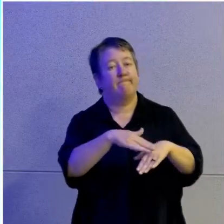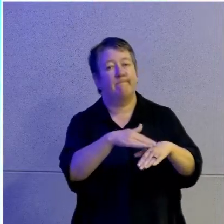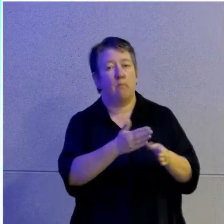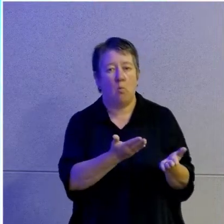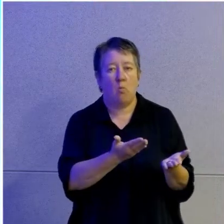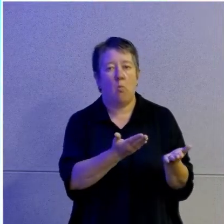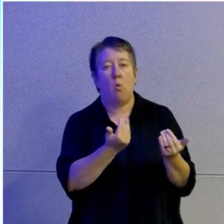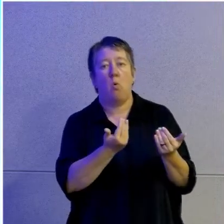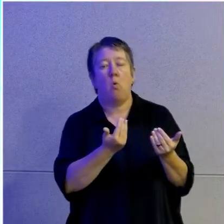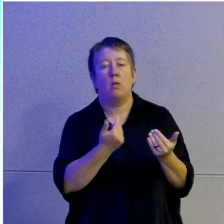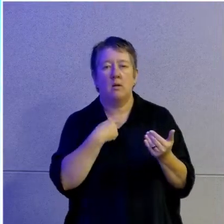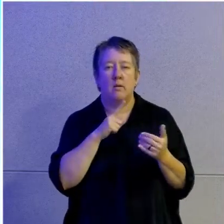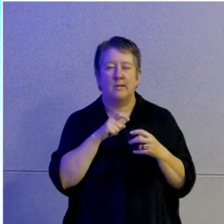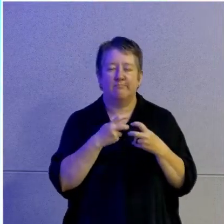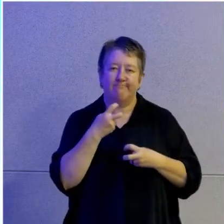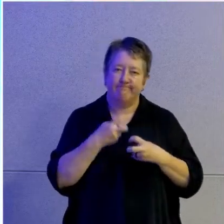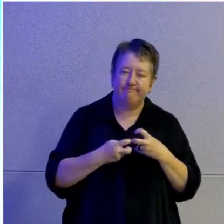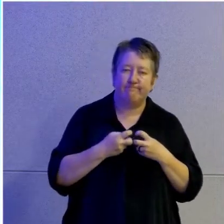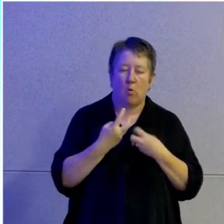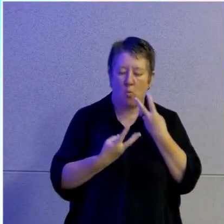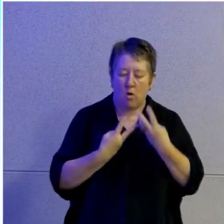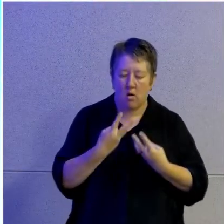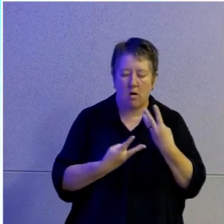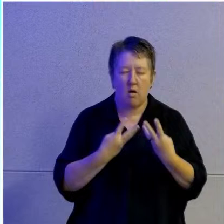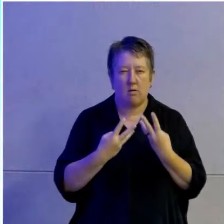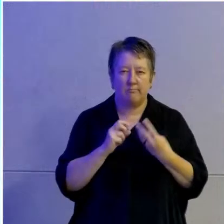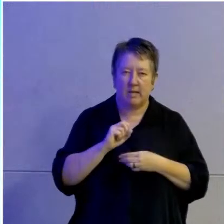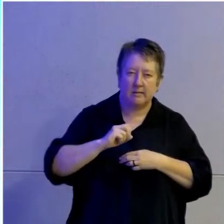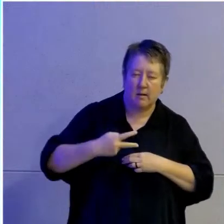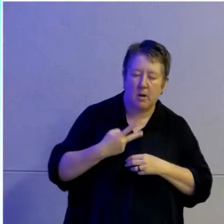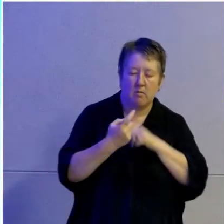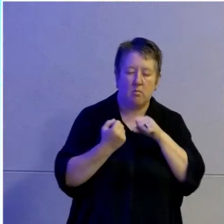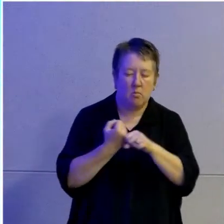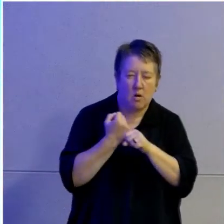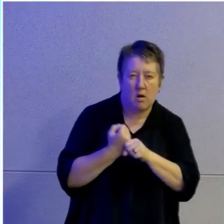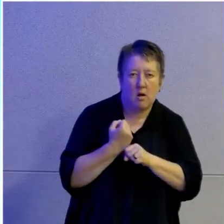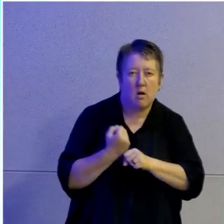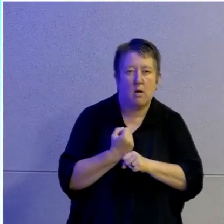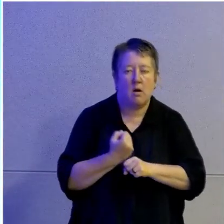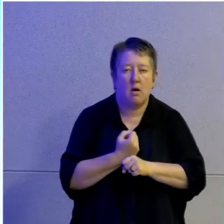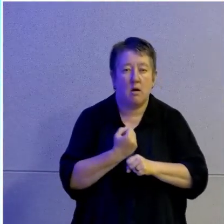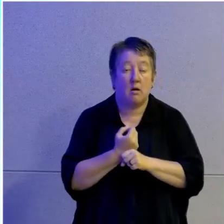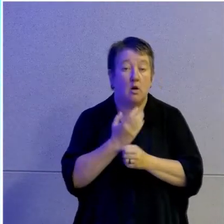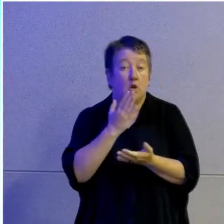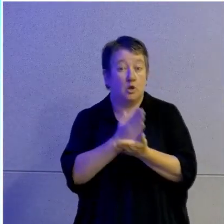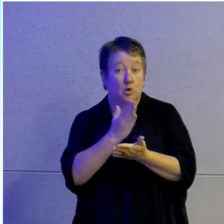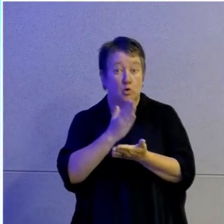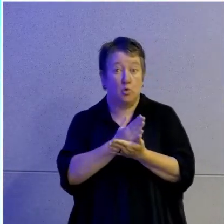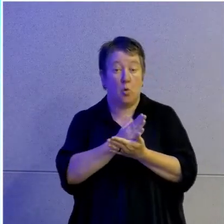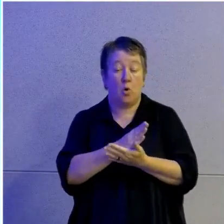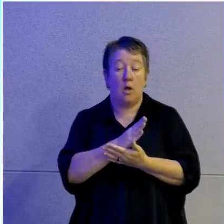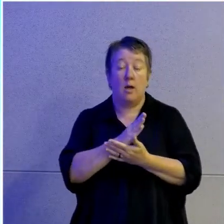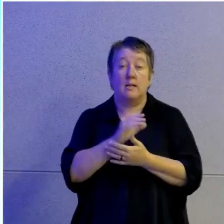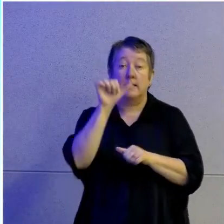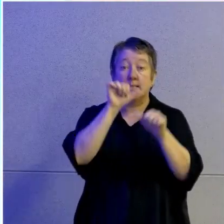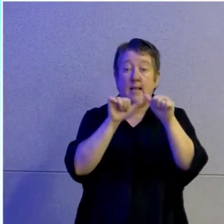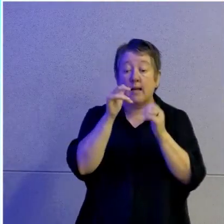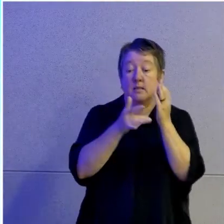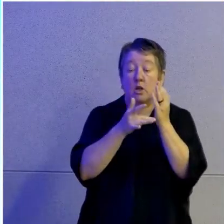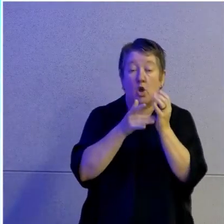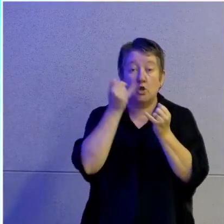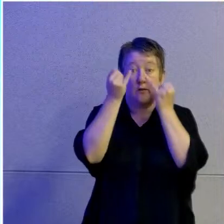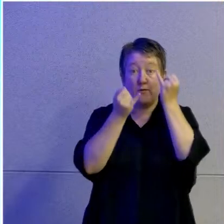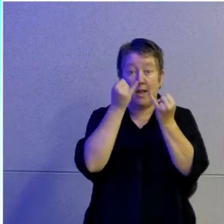double our effort in making sure that when it comes to the issues of STI, we put South Africa on the map.